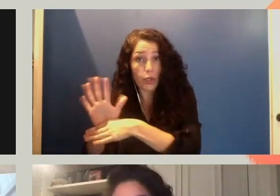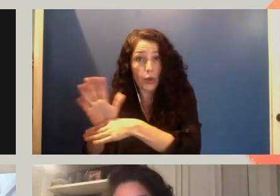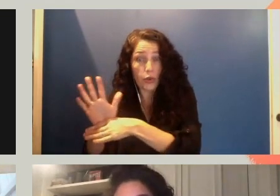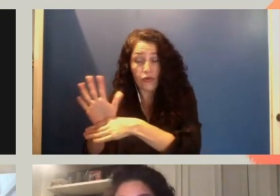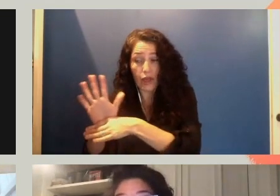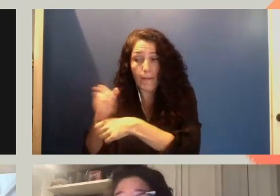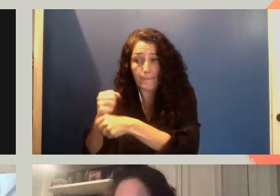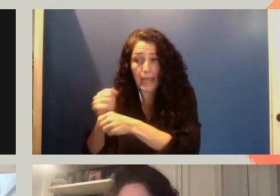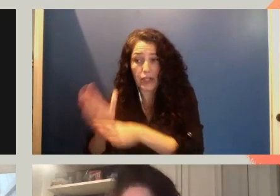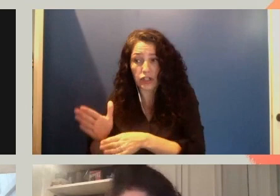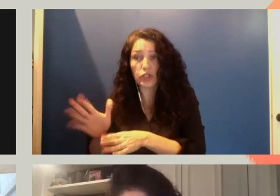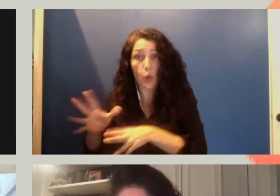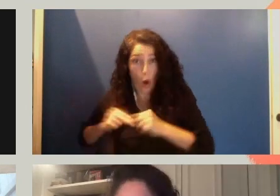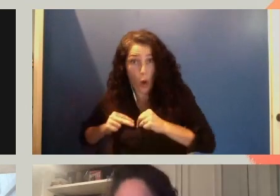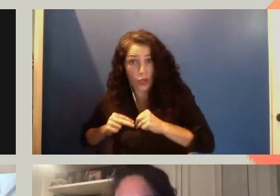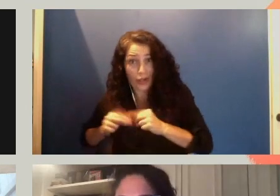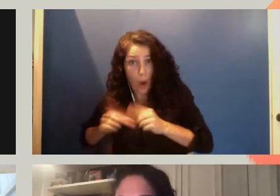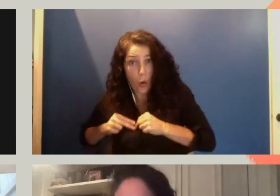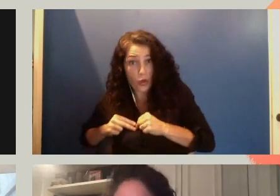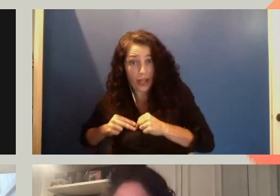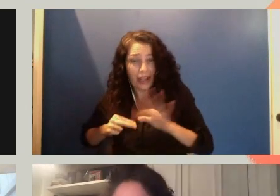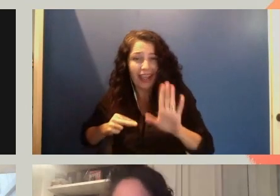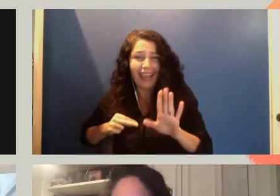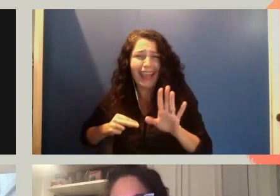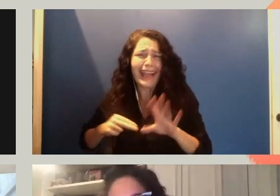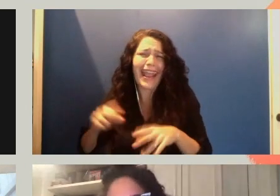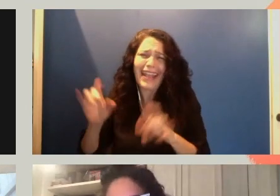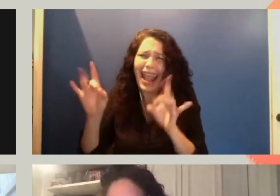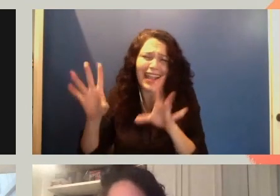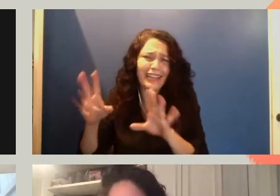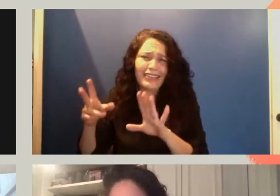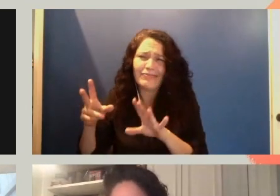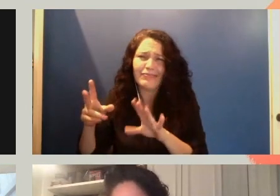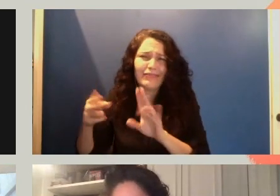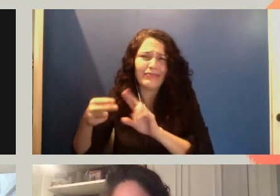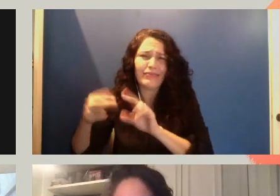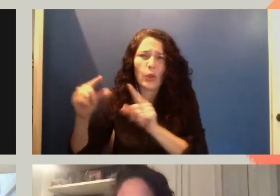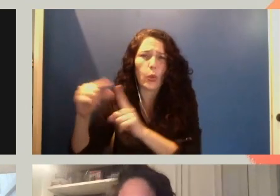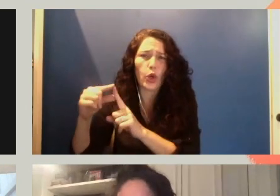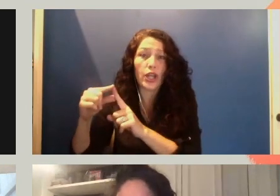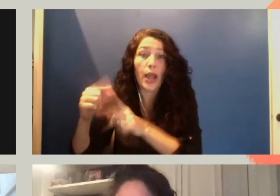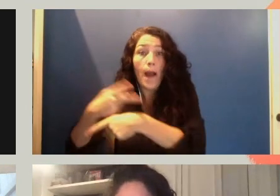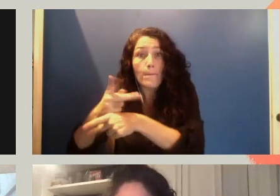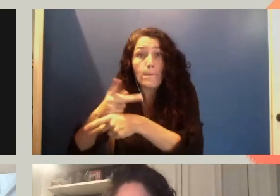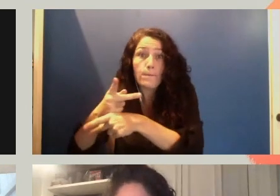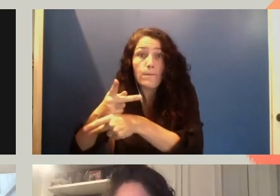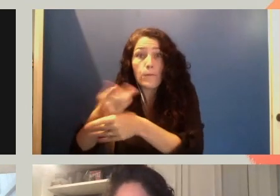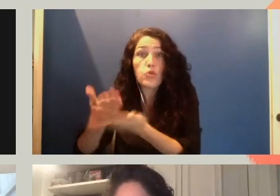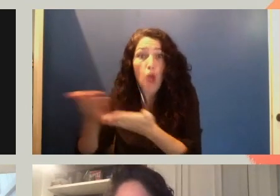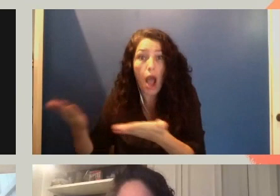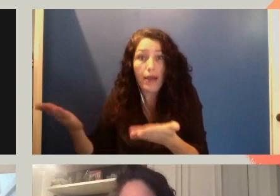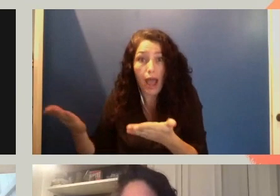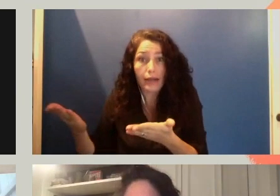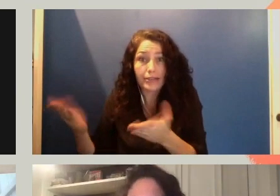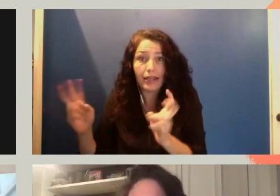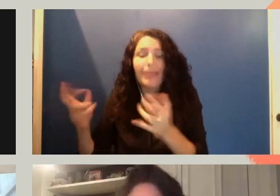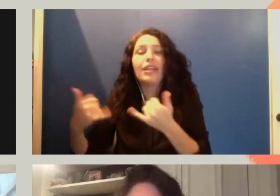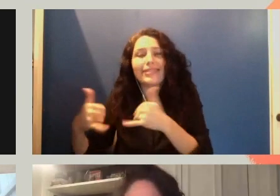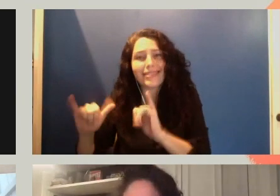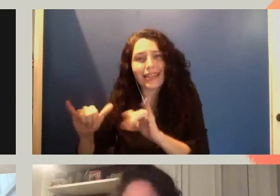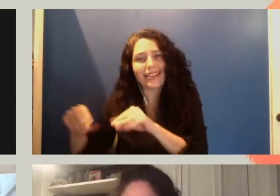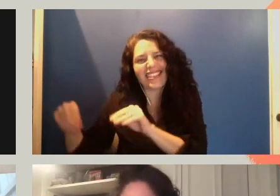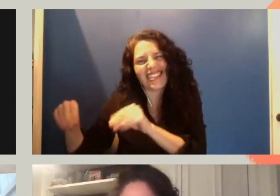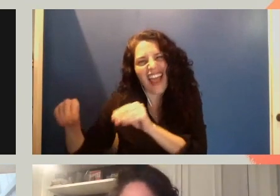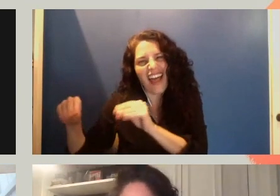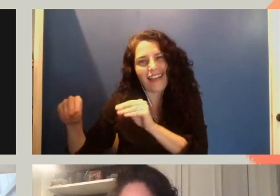that is, I hate to say it, the product that they can still sell in the world, that allows us to earn a living. And so I'd love